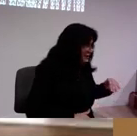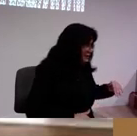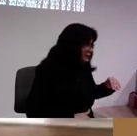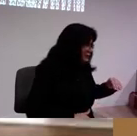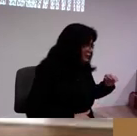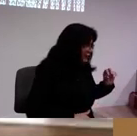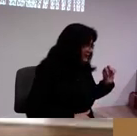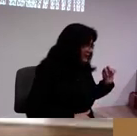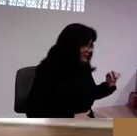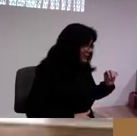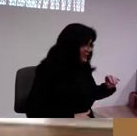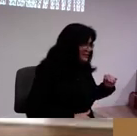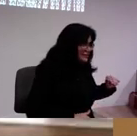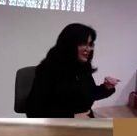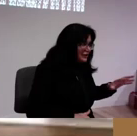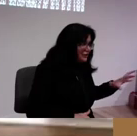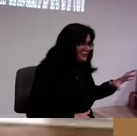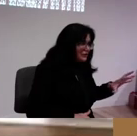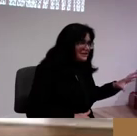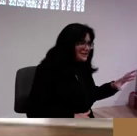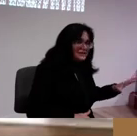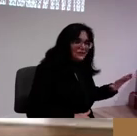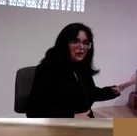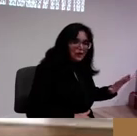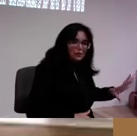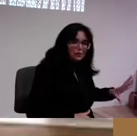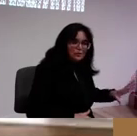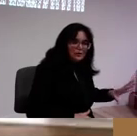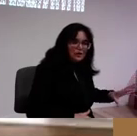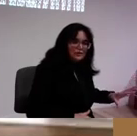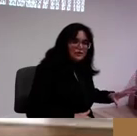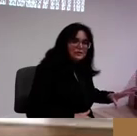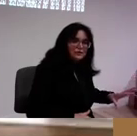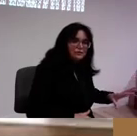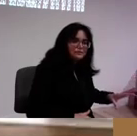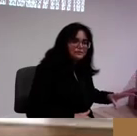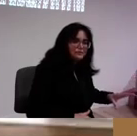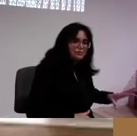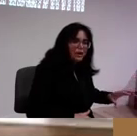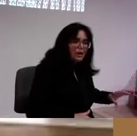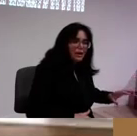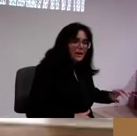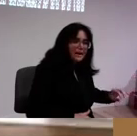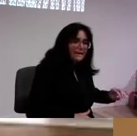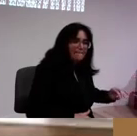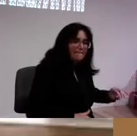probably indicative of the fact that I might have been slightly over-invested in the whole superhero narrative.